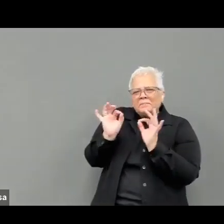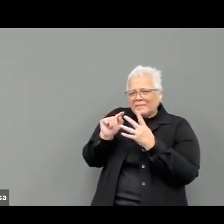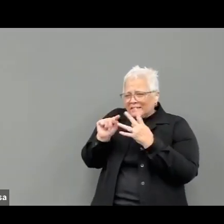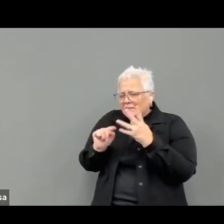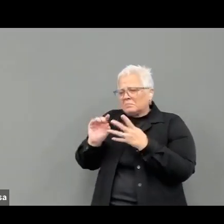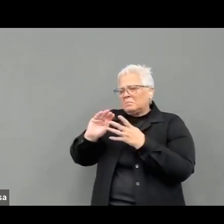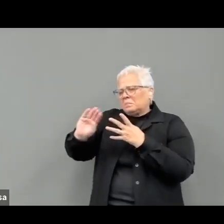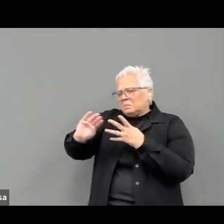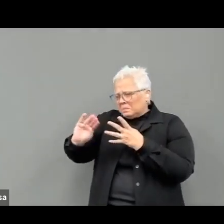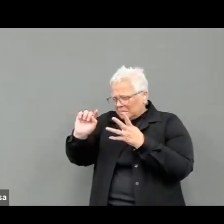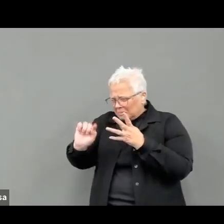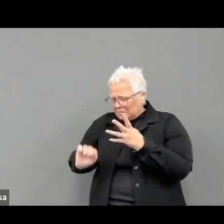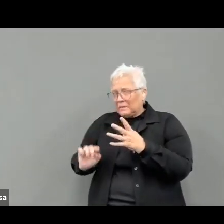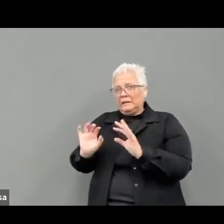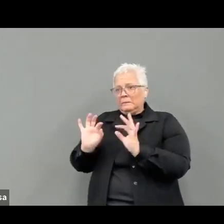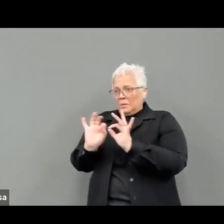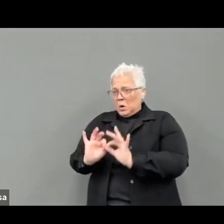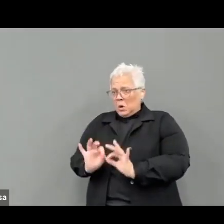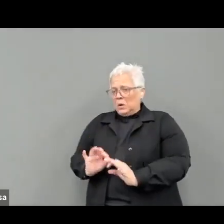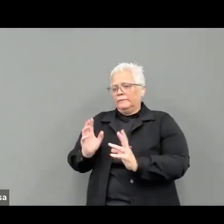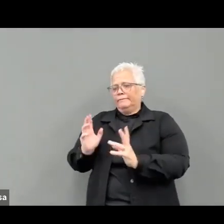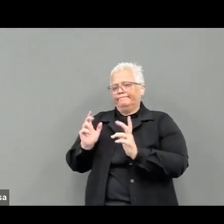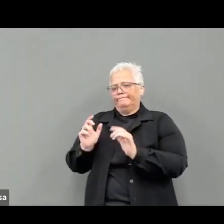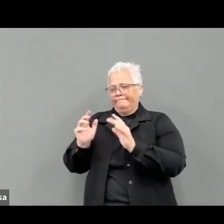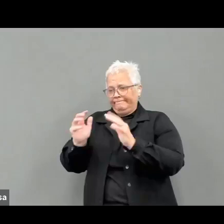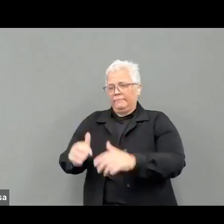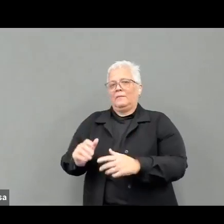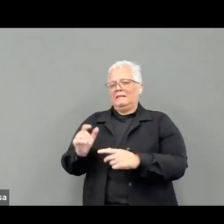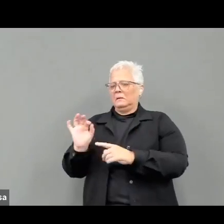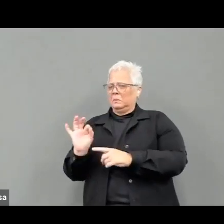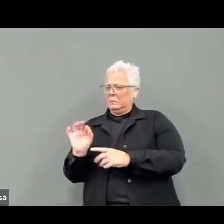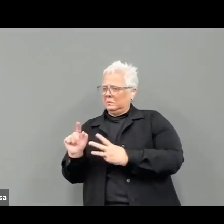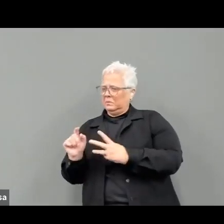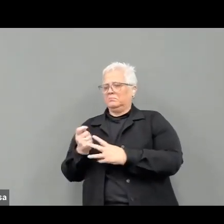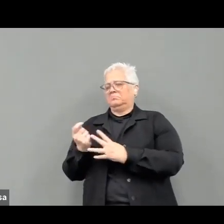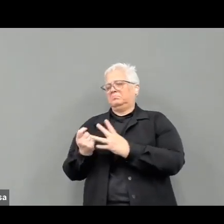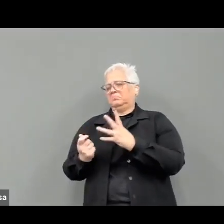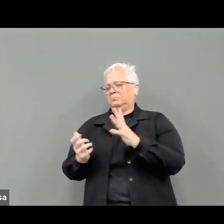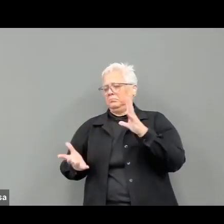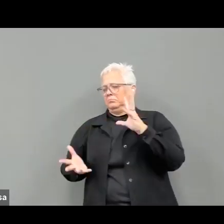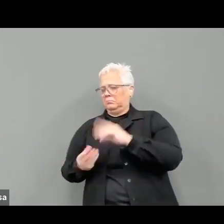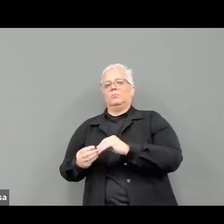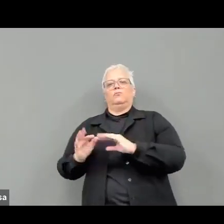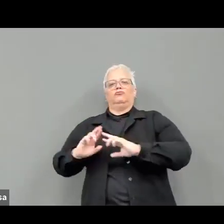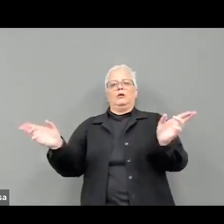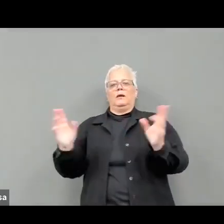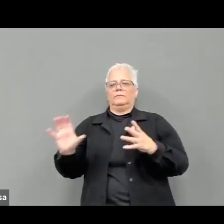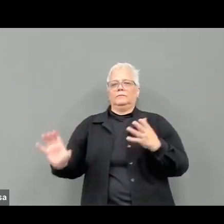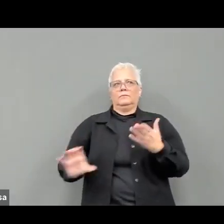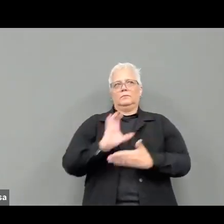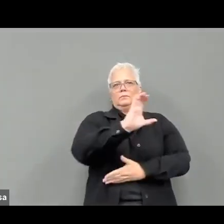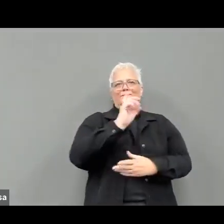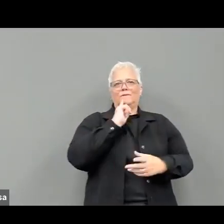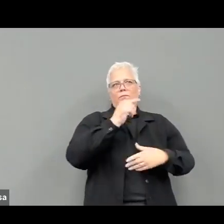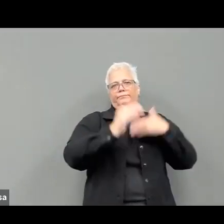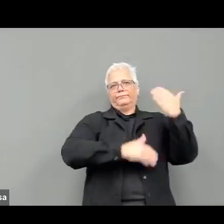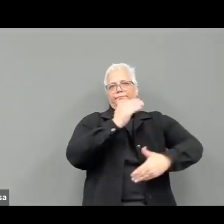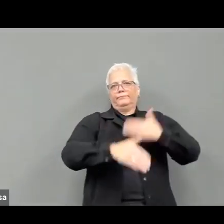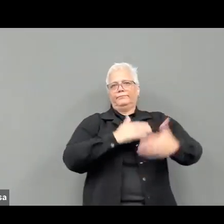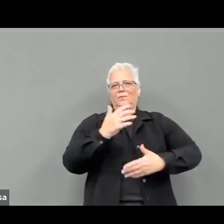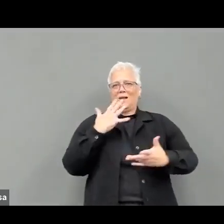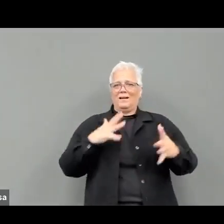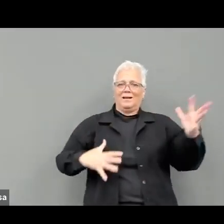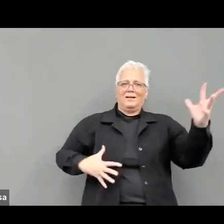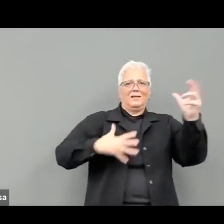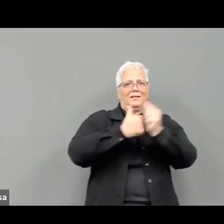smoothly. Tulsa County District Court plans to hold another docket at the same location on March 12th. More information